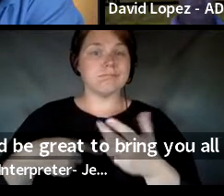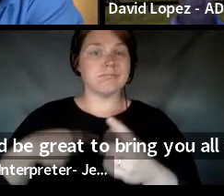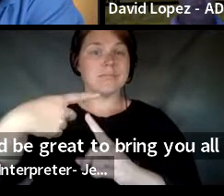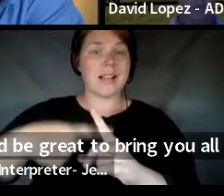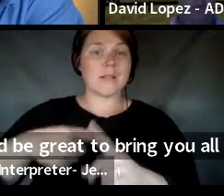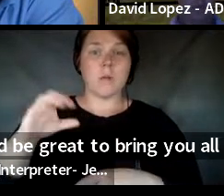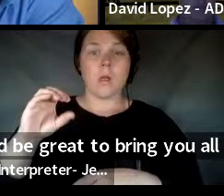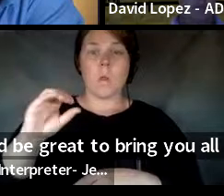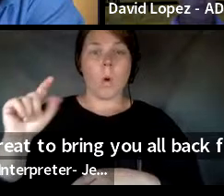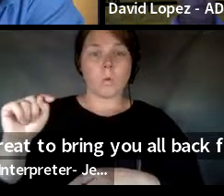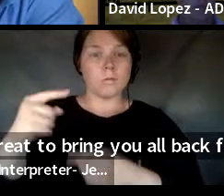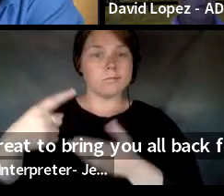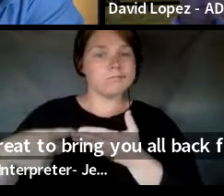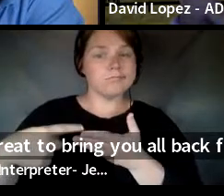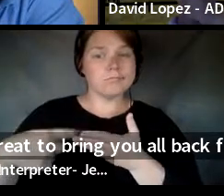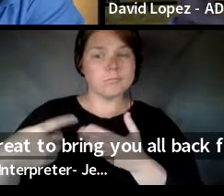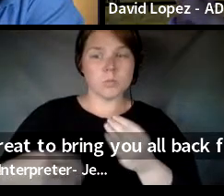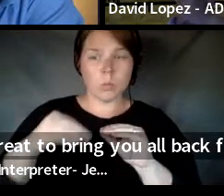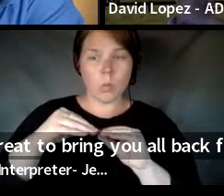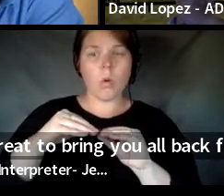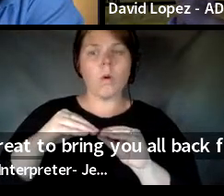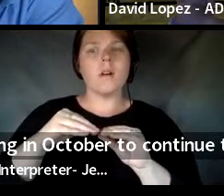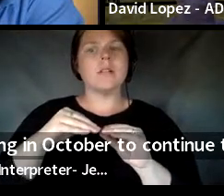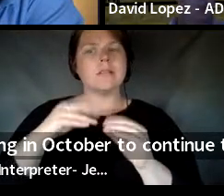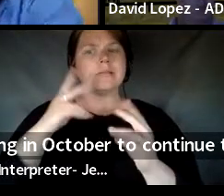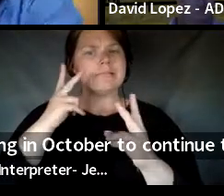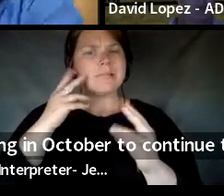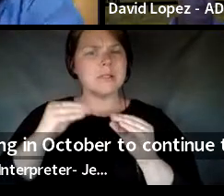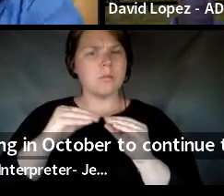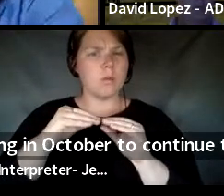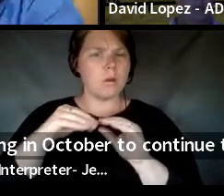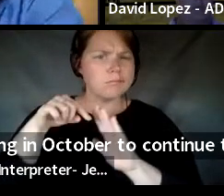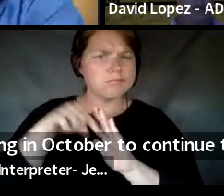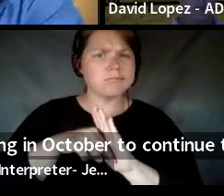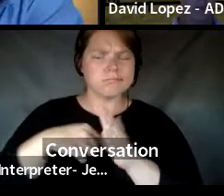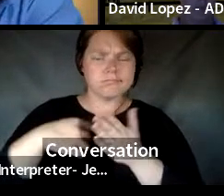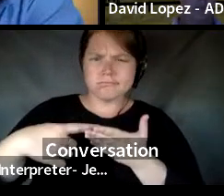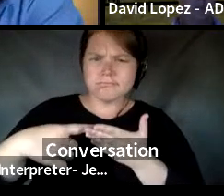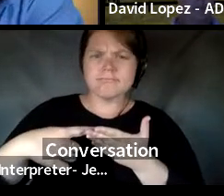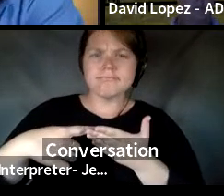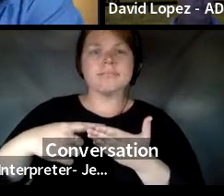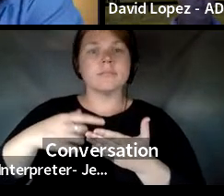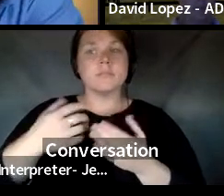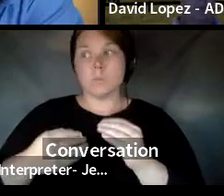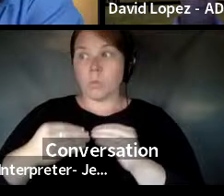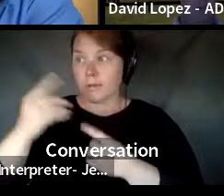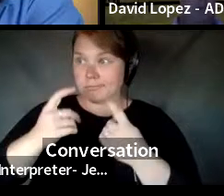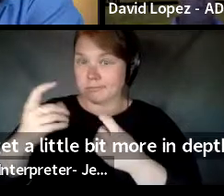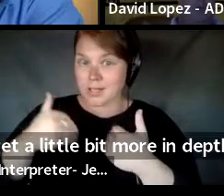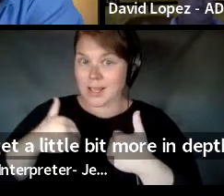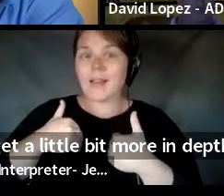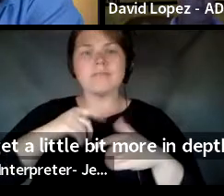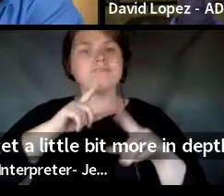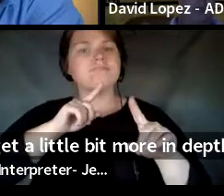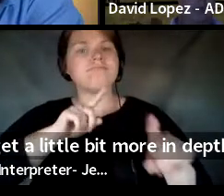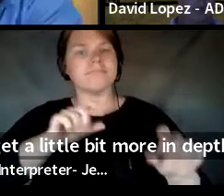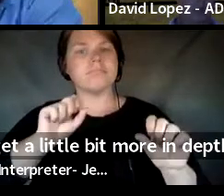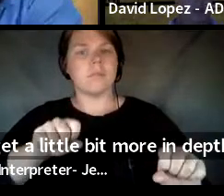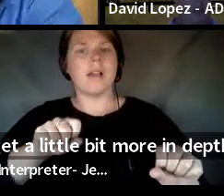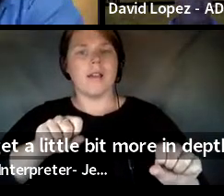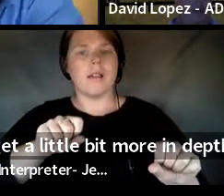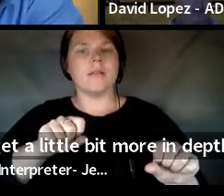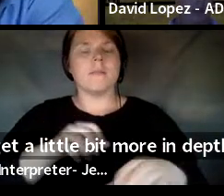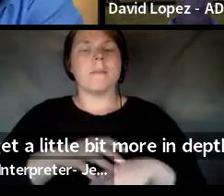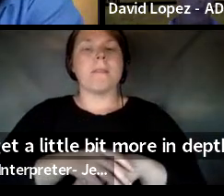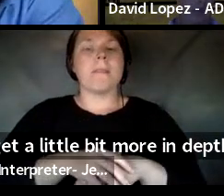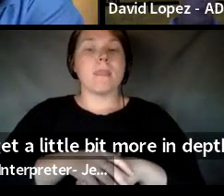this conversation, get a little bit more in depth and answer any additional questions that members may have.